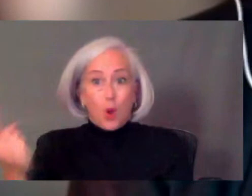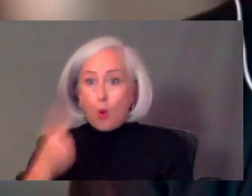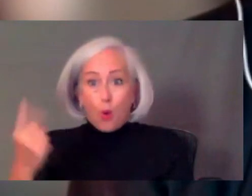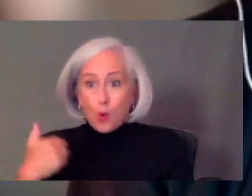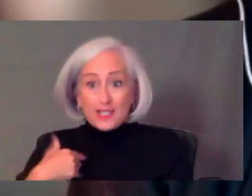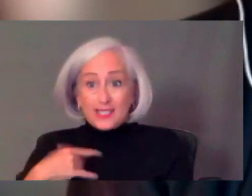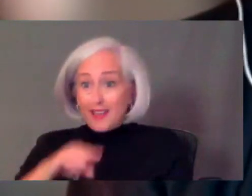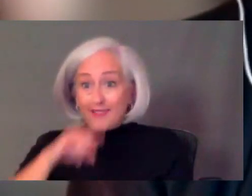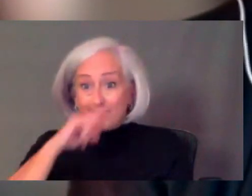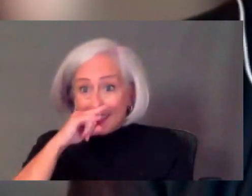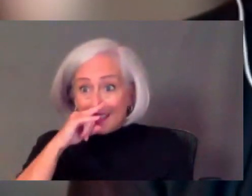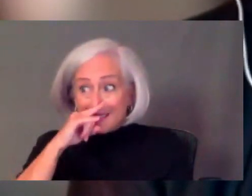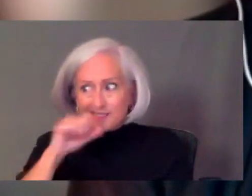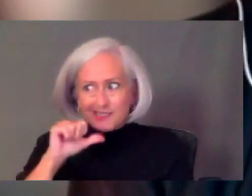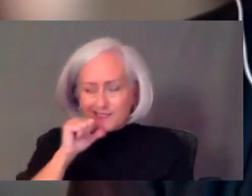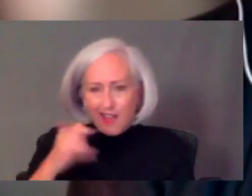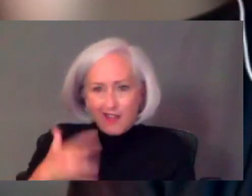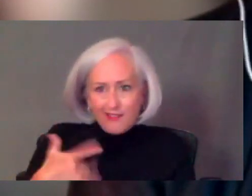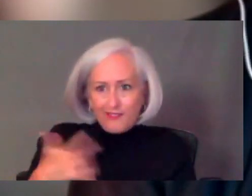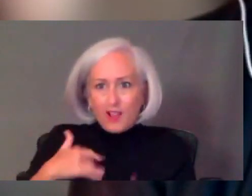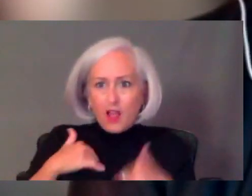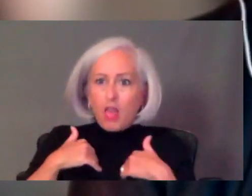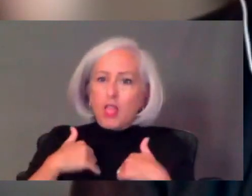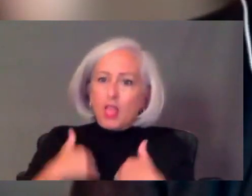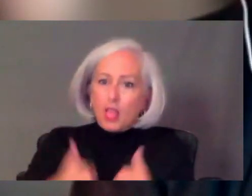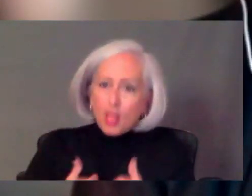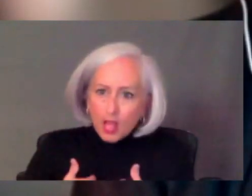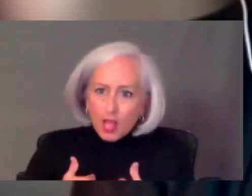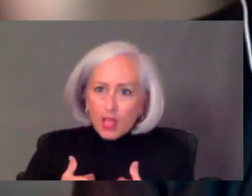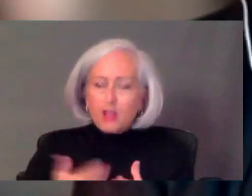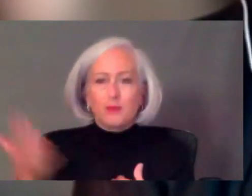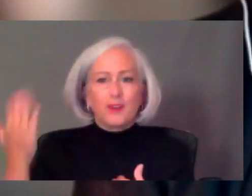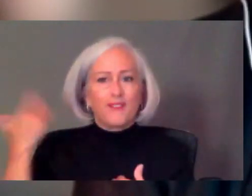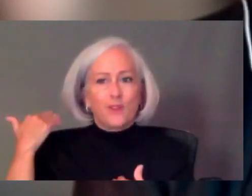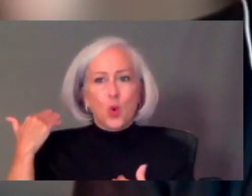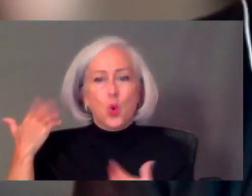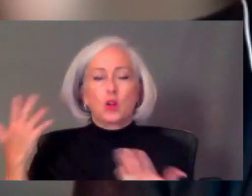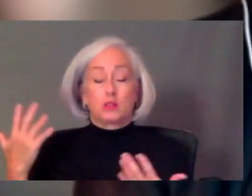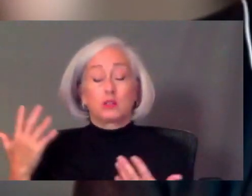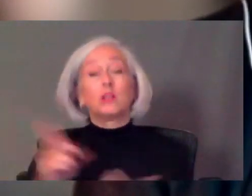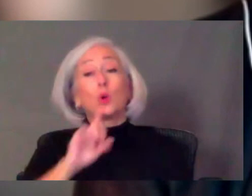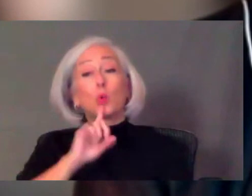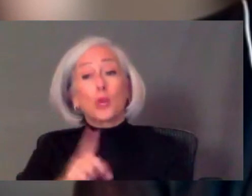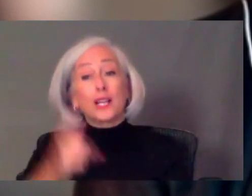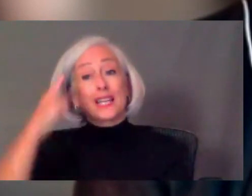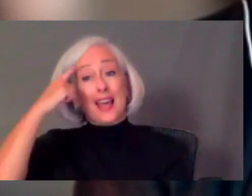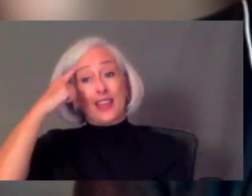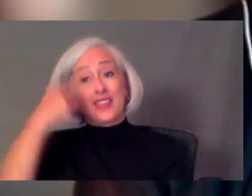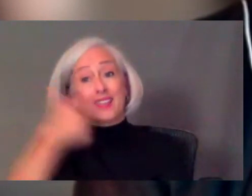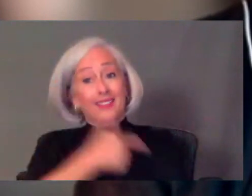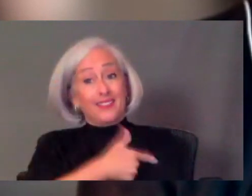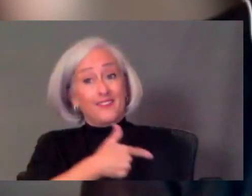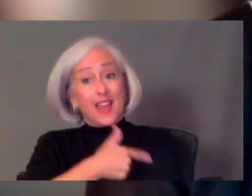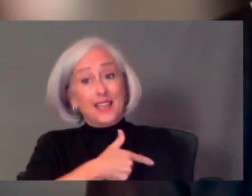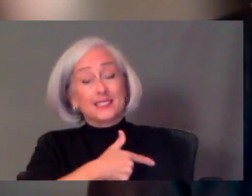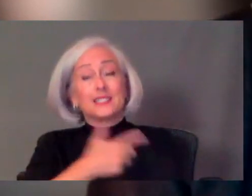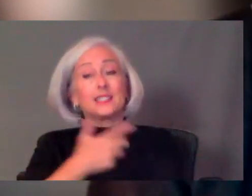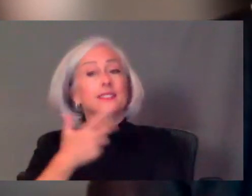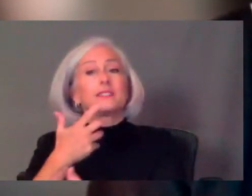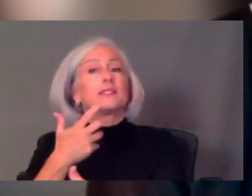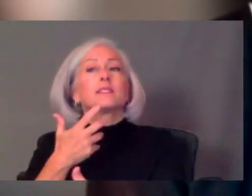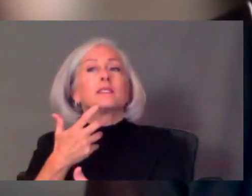to anybody looking at me. Sometimes I'm one of the few that's masked, but to me, that doesn't really